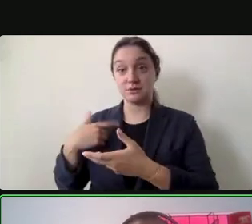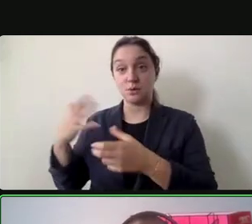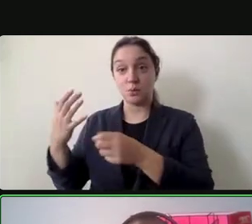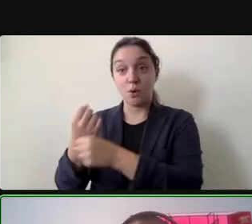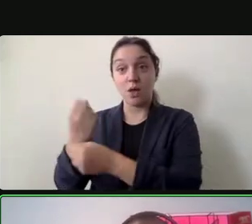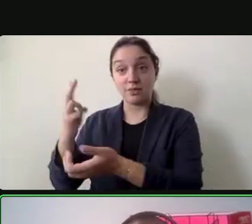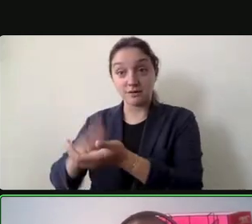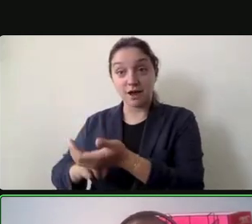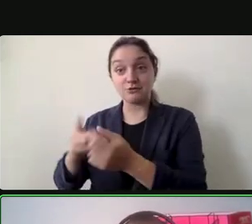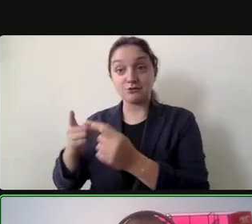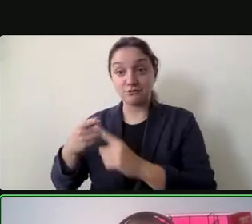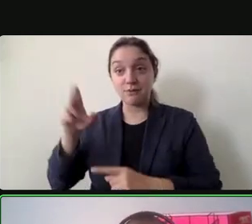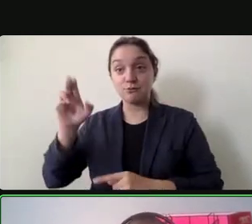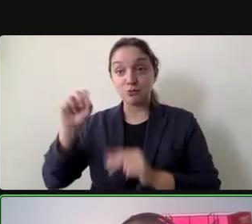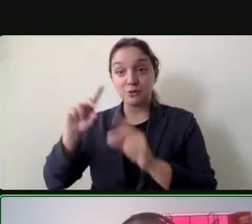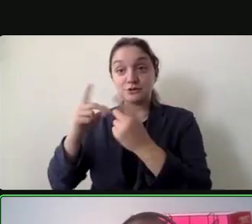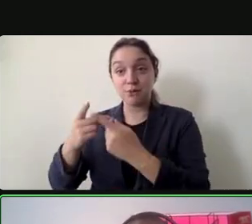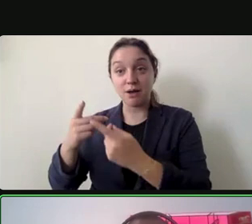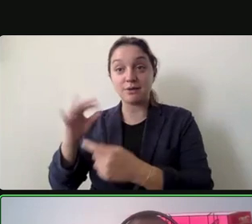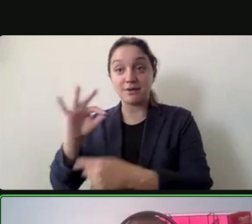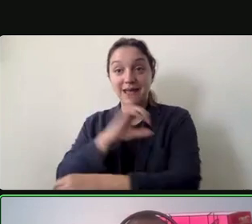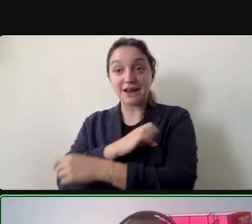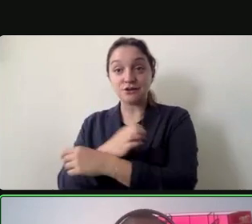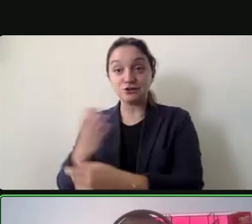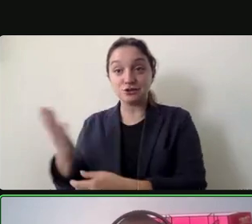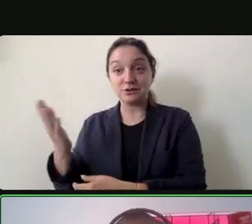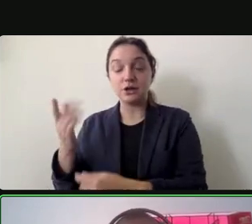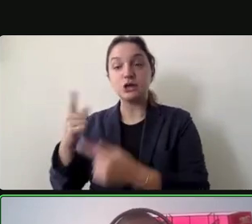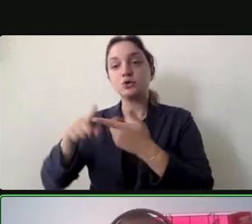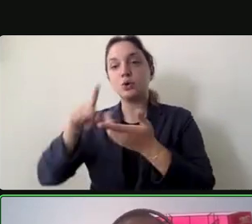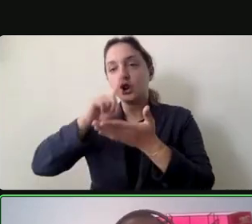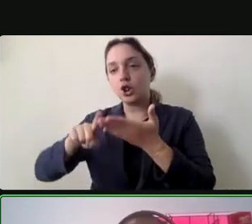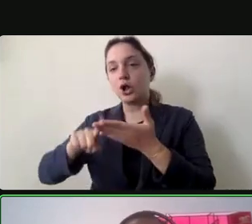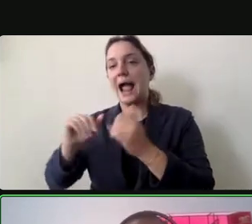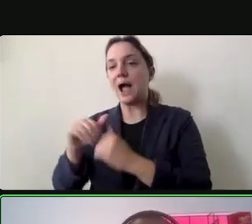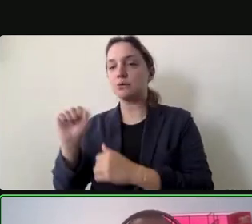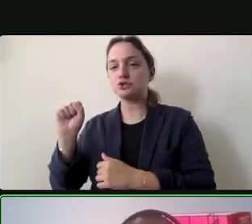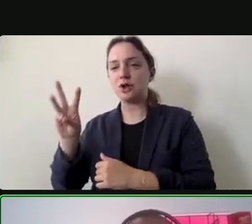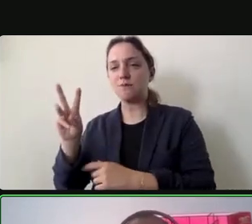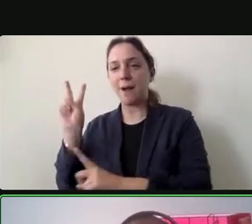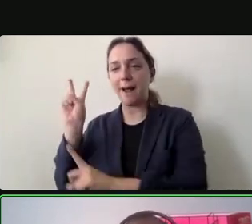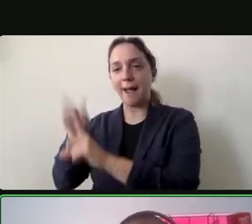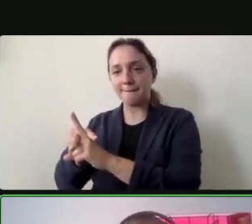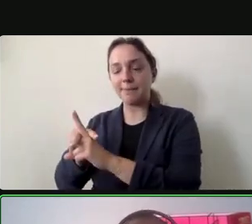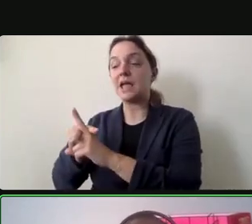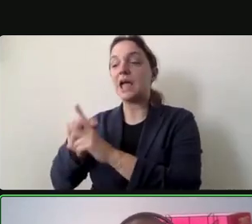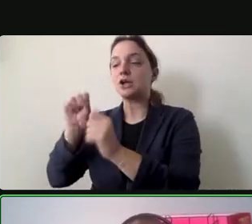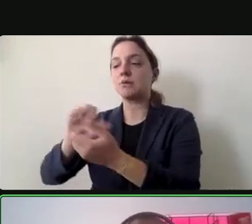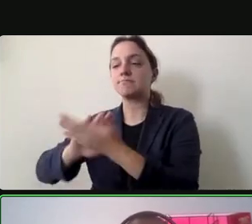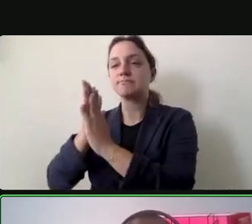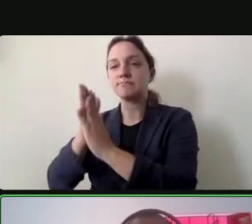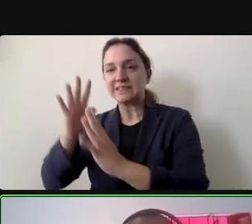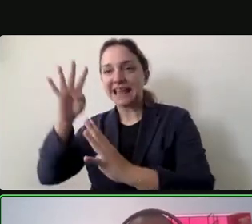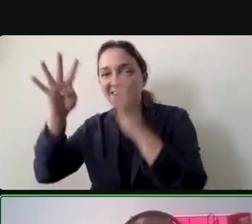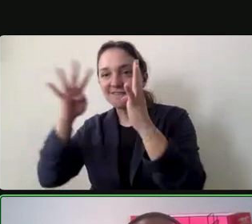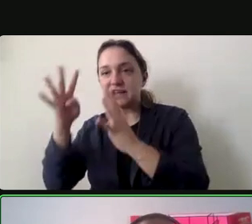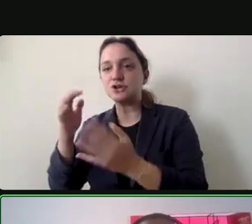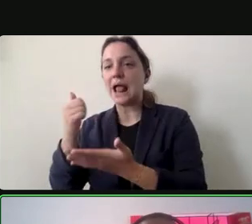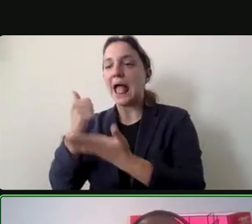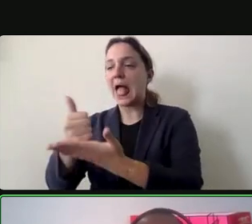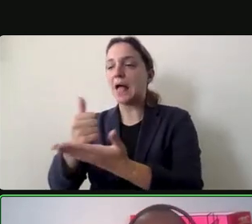U.S. Department of Energy to look at the ways that software could innovate the engineering and the